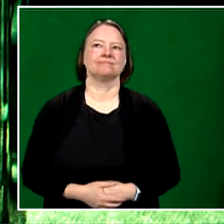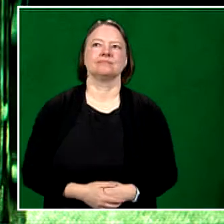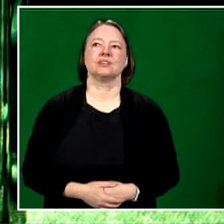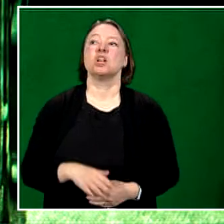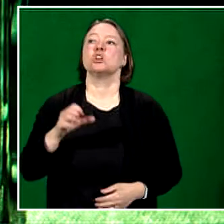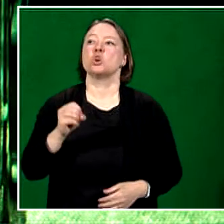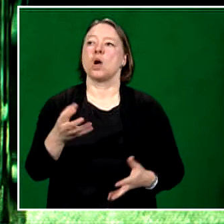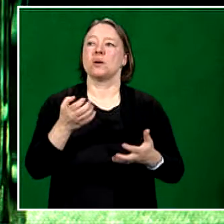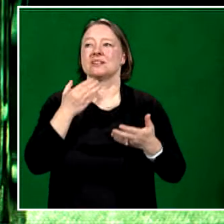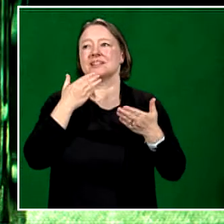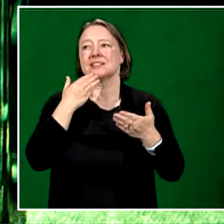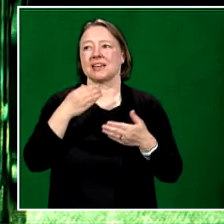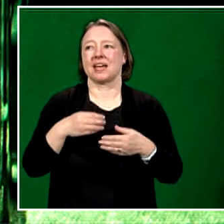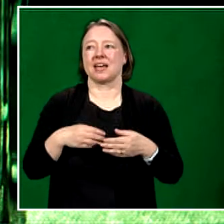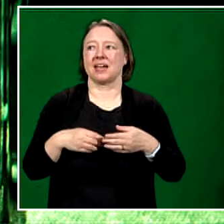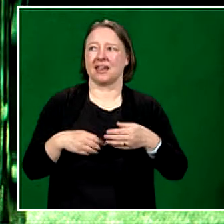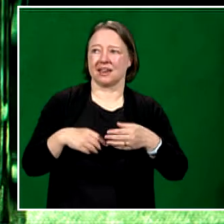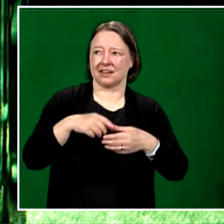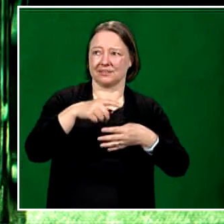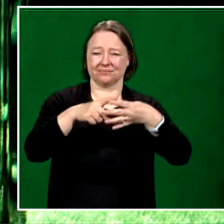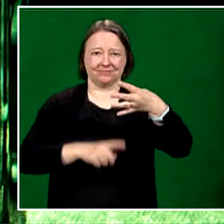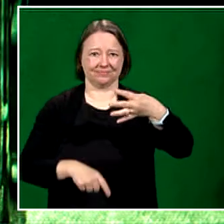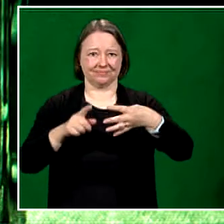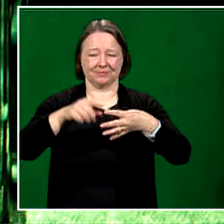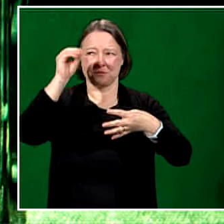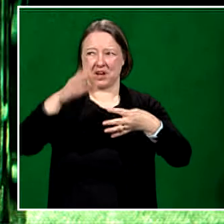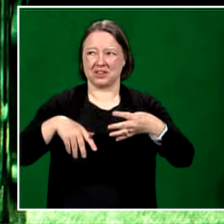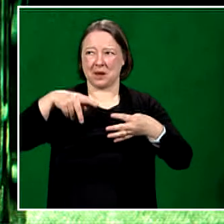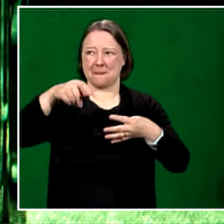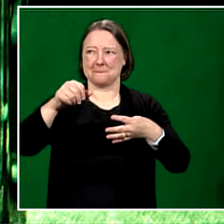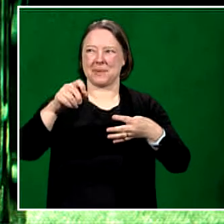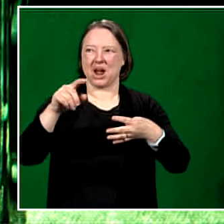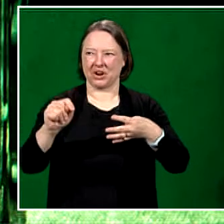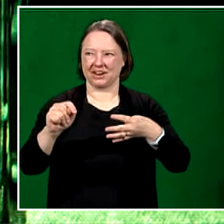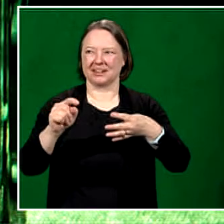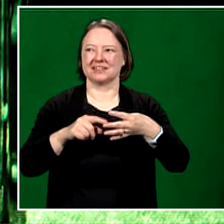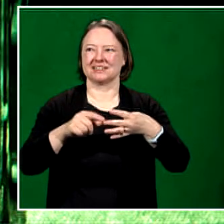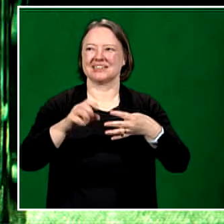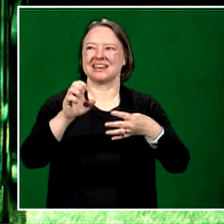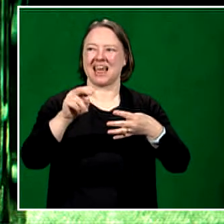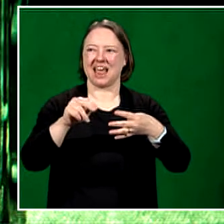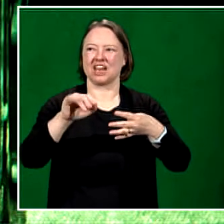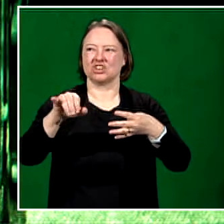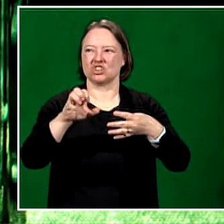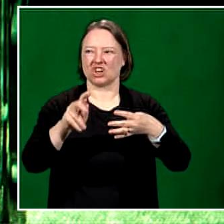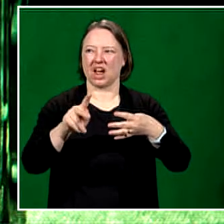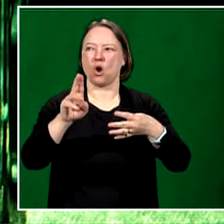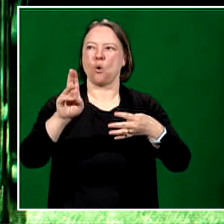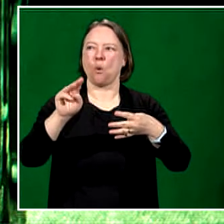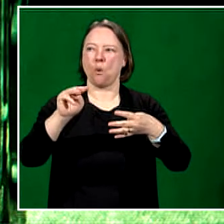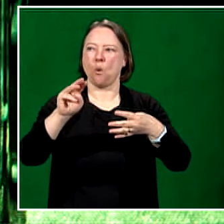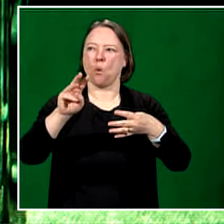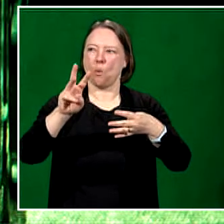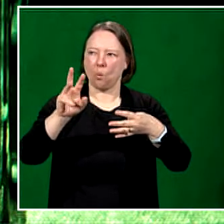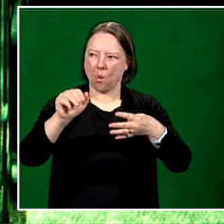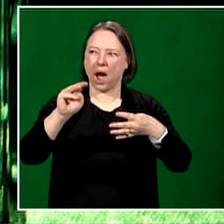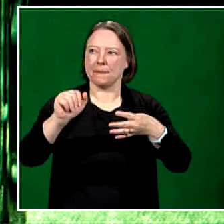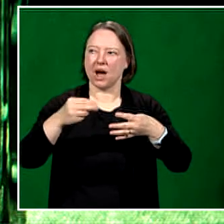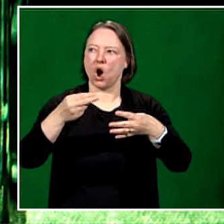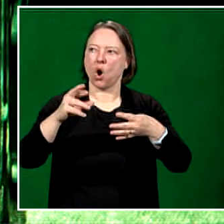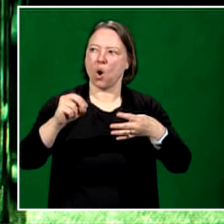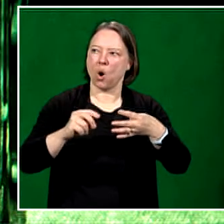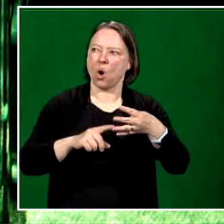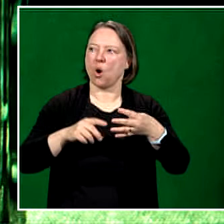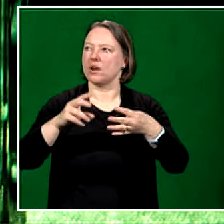So I would like to thank Professor Perret, Dr. Barayavuga, Engineer Jack Wamahoro, and the Wege Prize team for the assistance. Thank